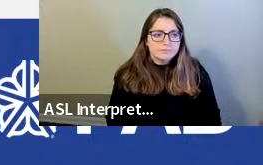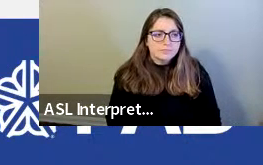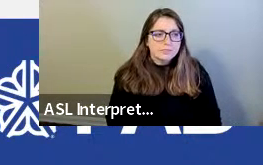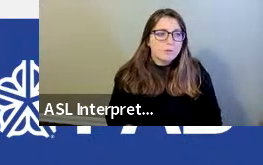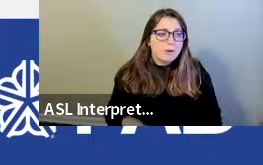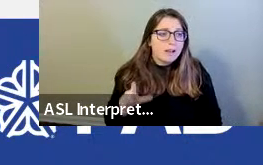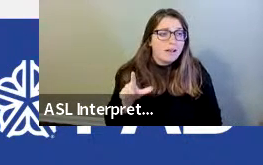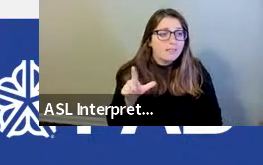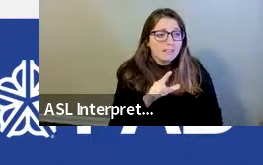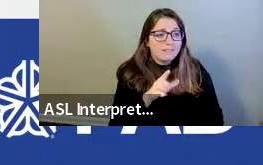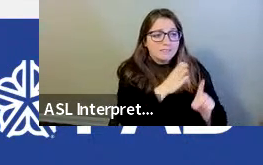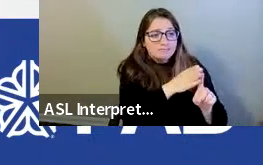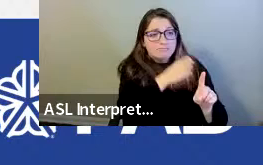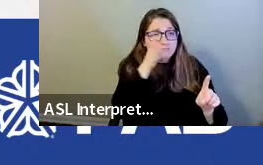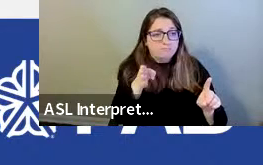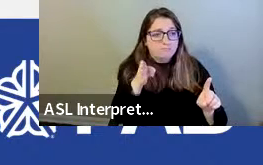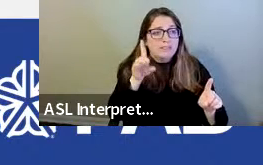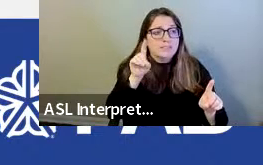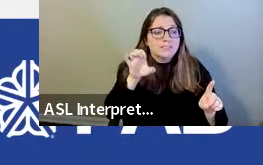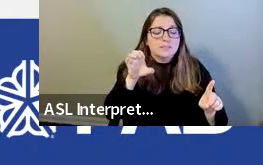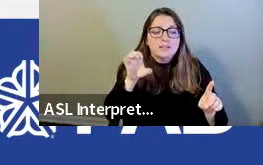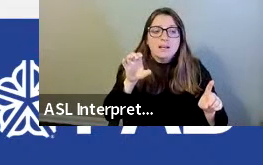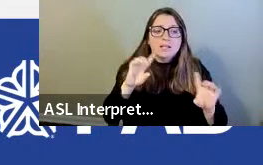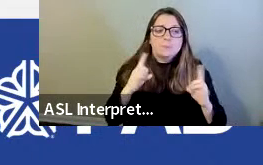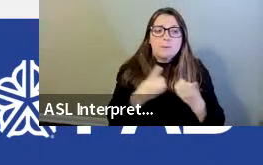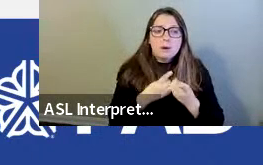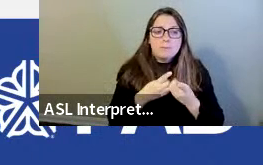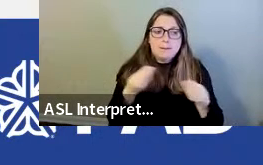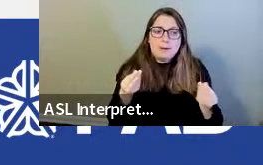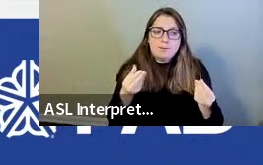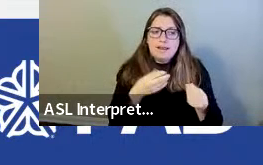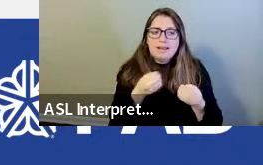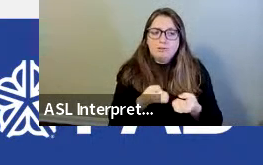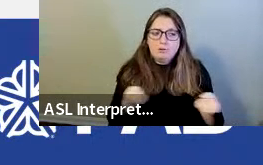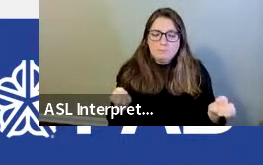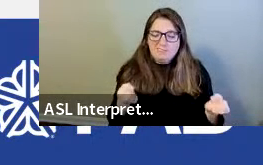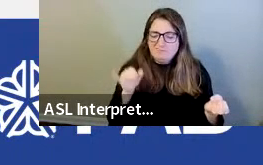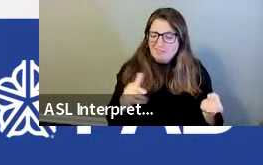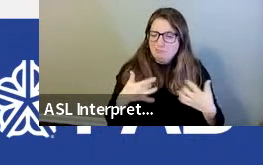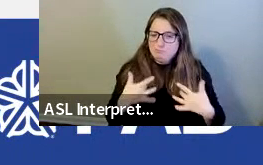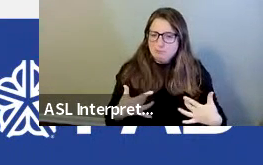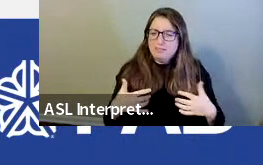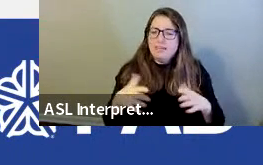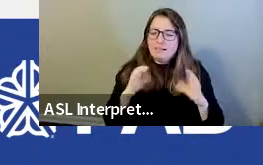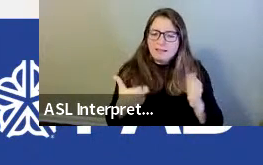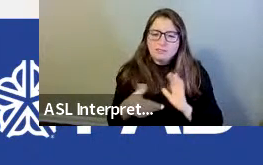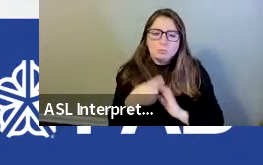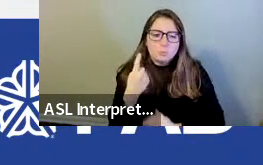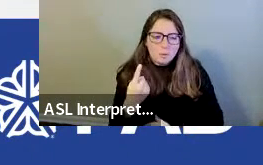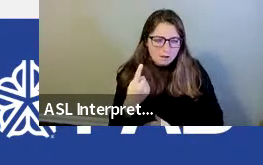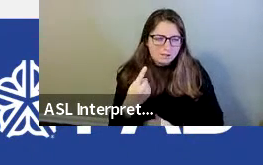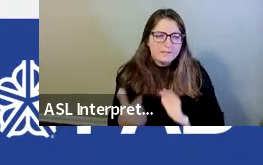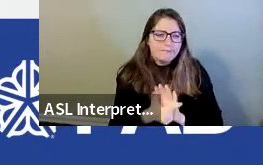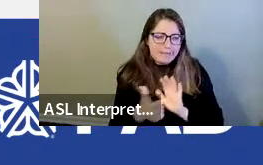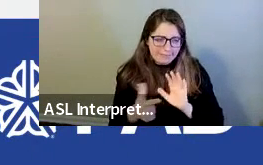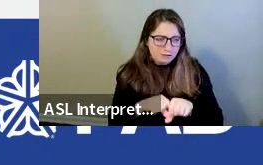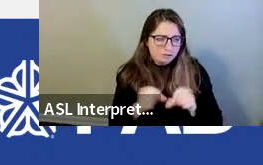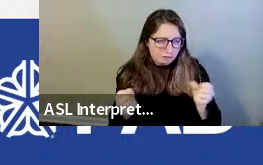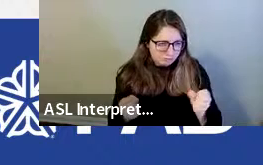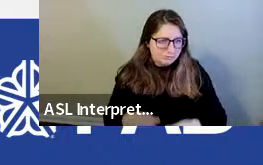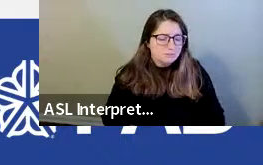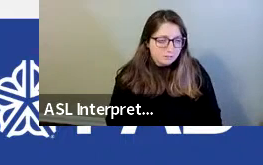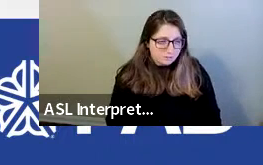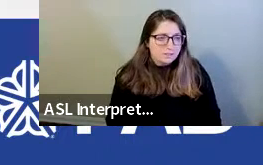left with department property and equipment. We see that's a class 1 violation. And we see 100% of the time